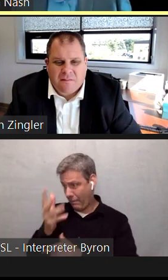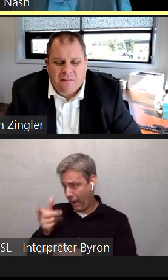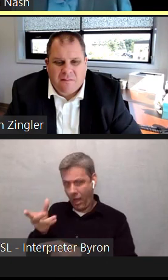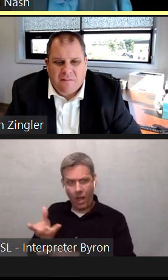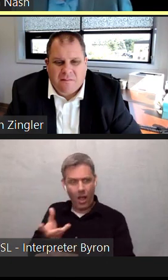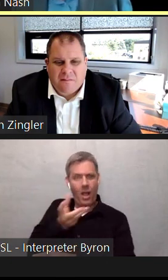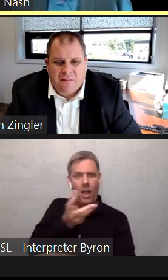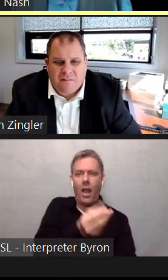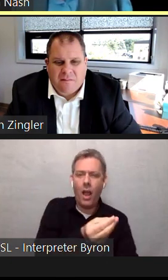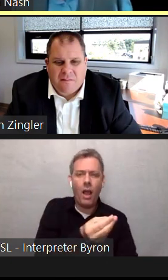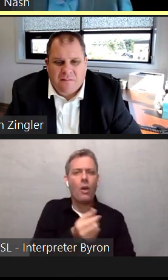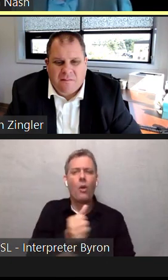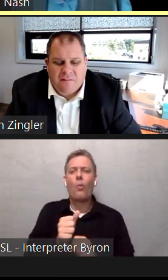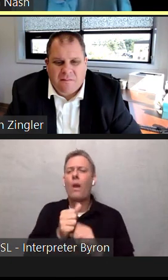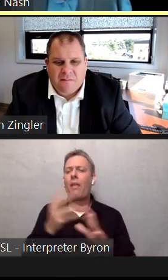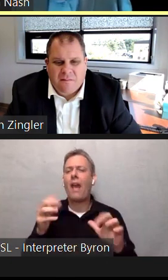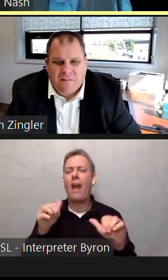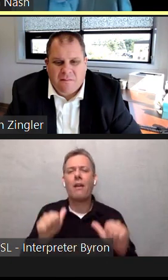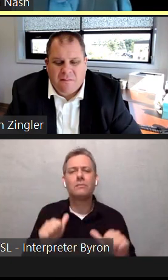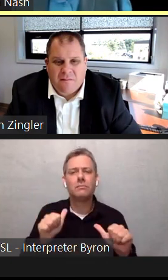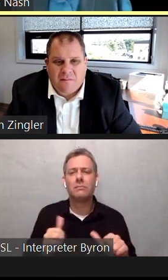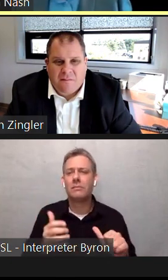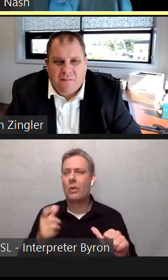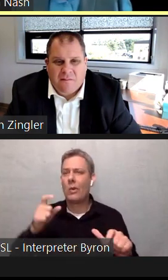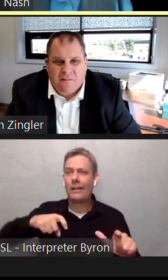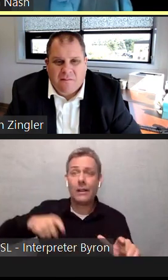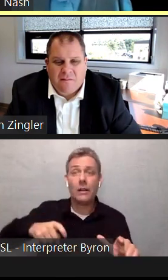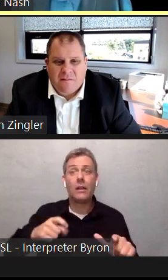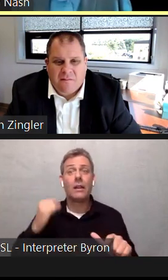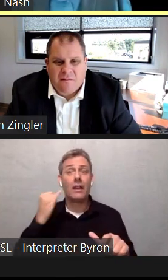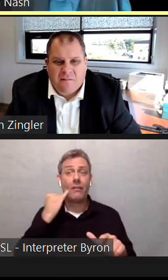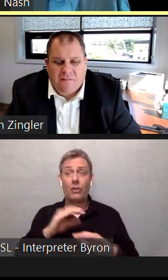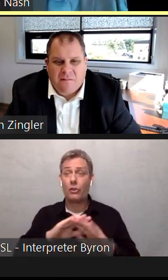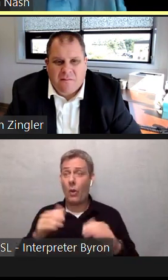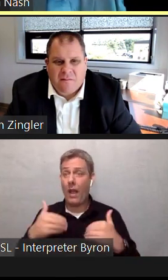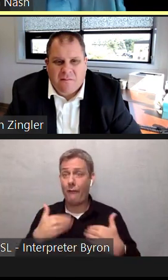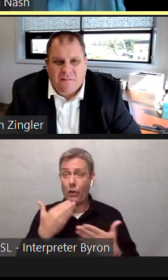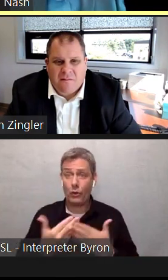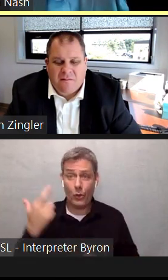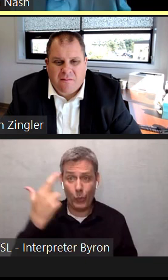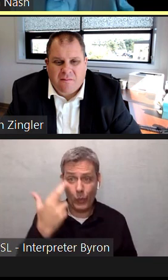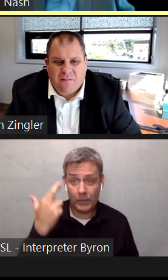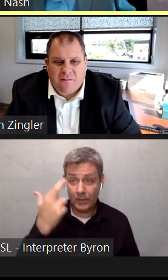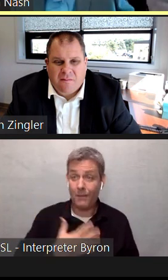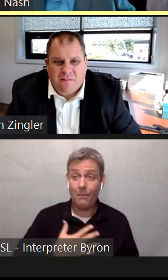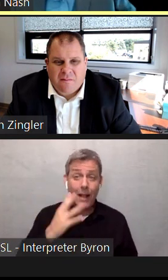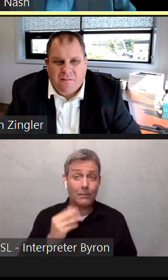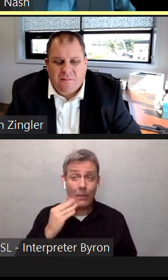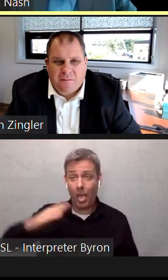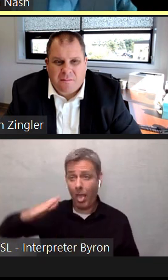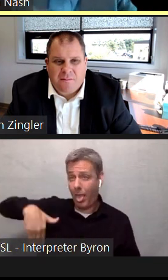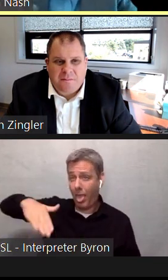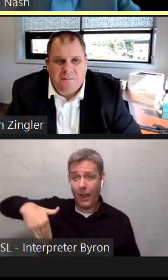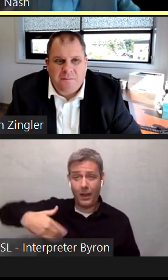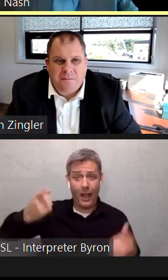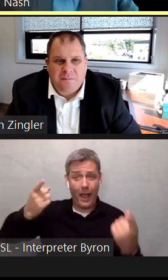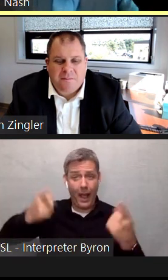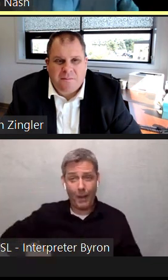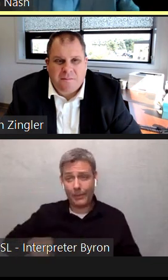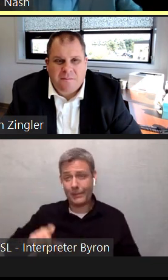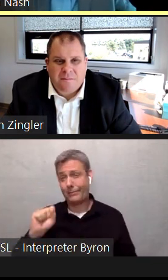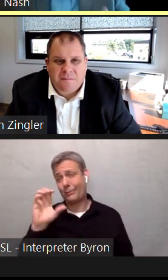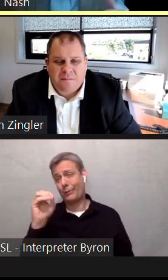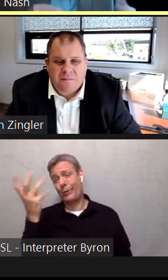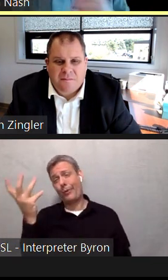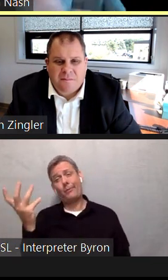member, unnecessarily unless there is really good reason for it. And in my experience, we've never come across that reason. So just kind